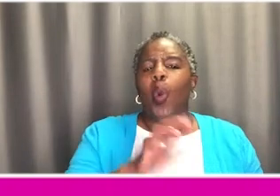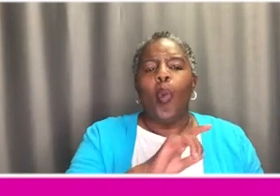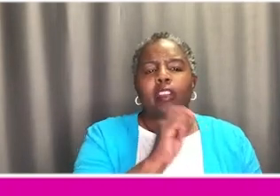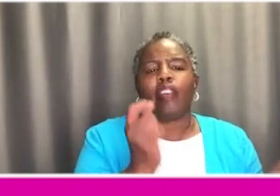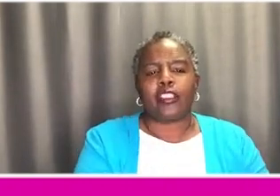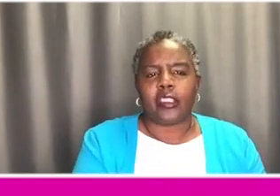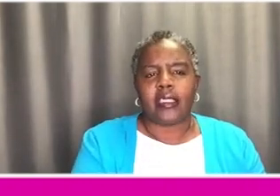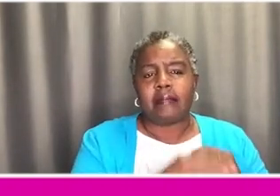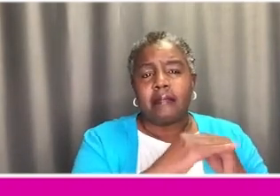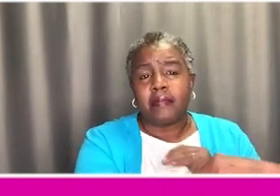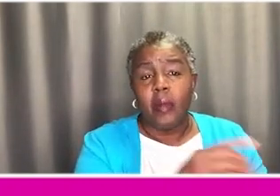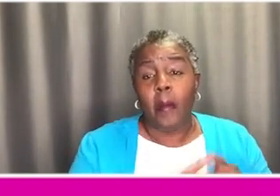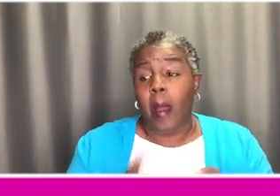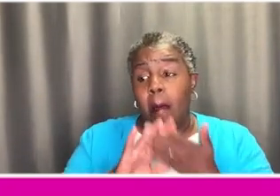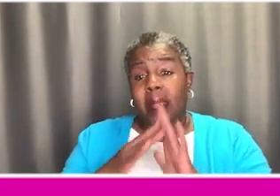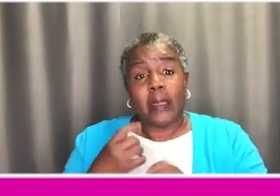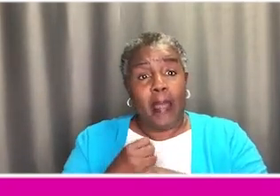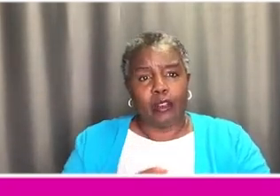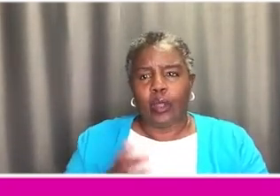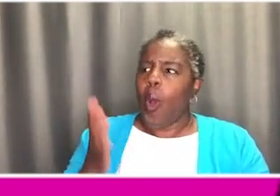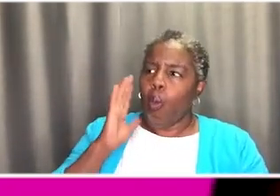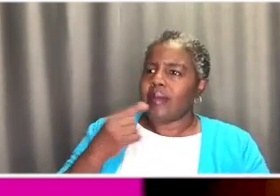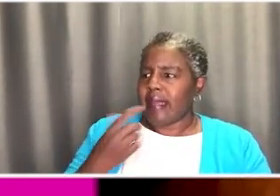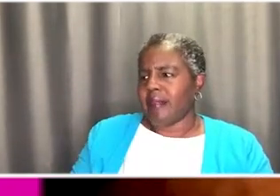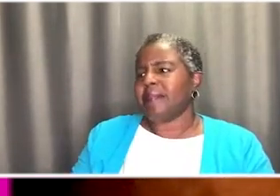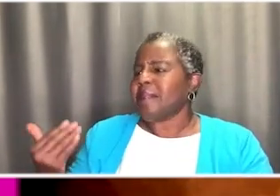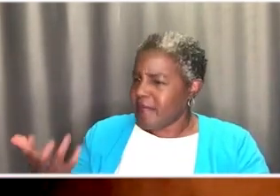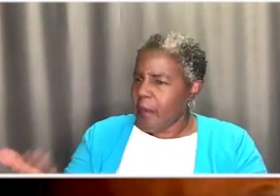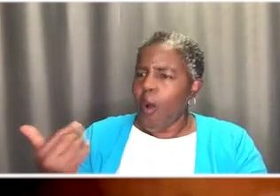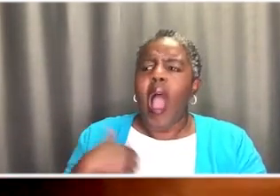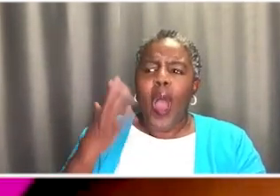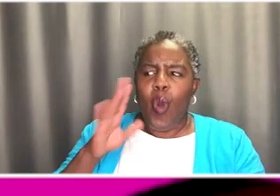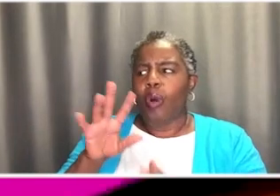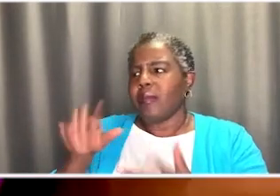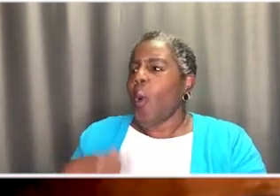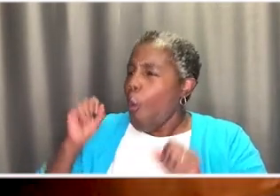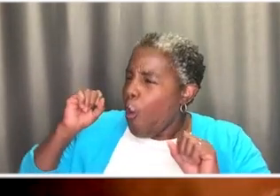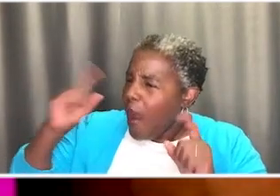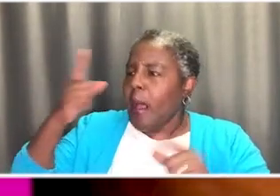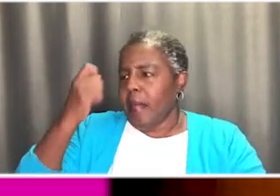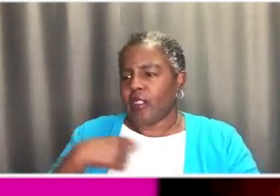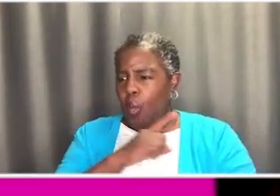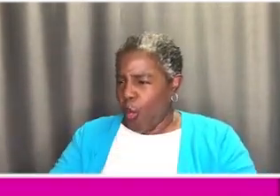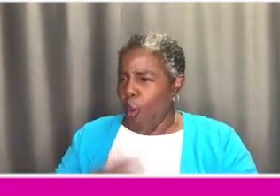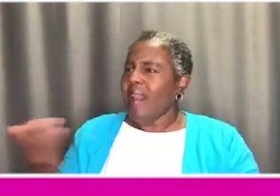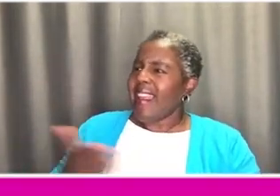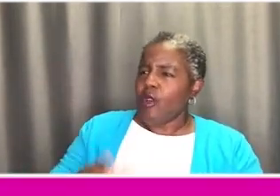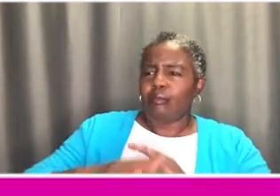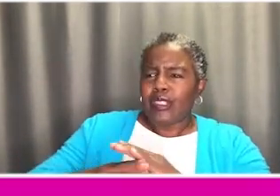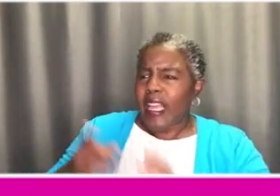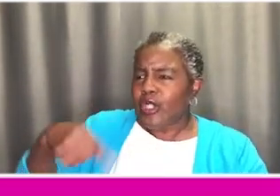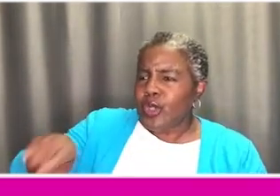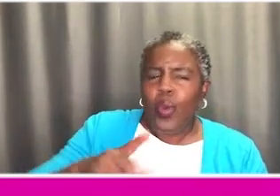it is. But peacemakers are the ones that say, "Get up. I know you're down. Wake up, because the Lord is here to protect